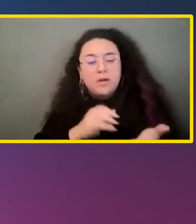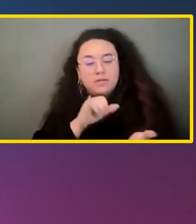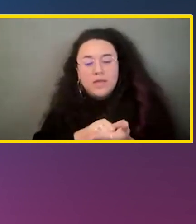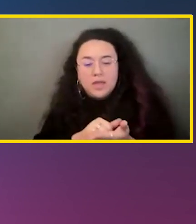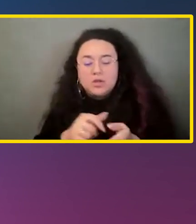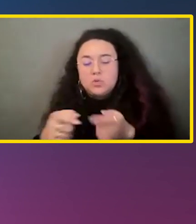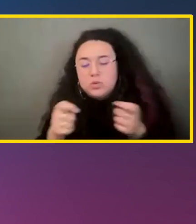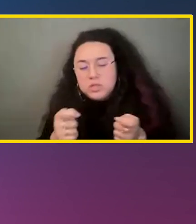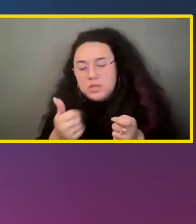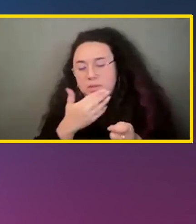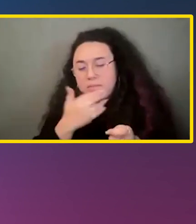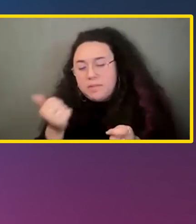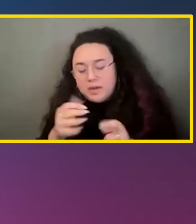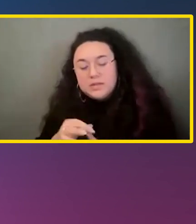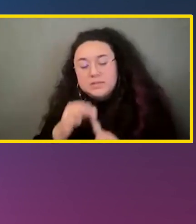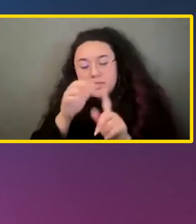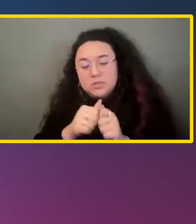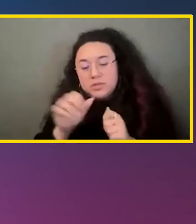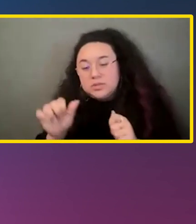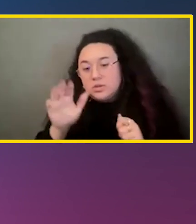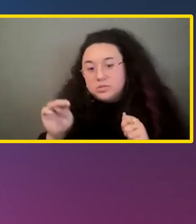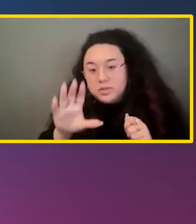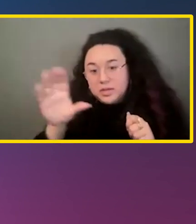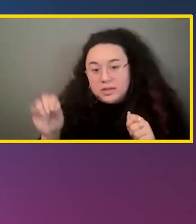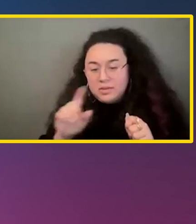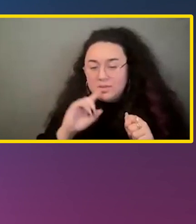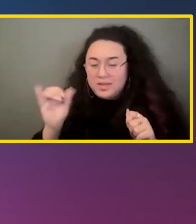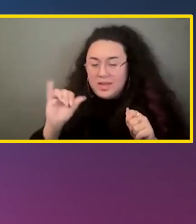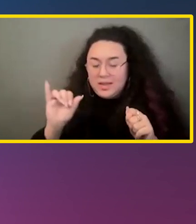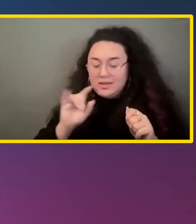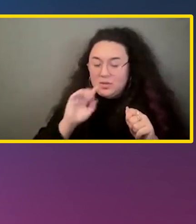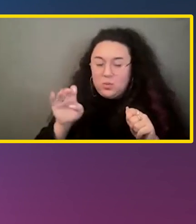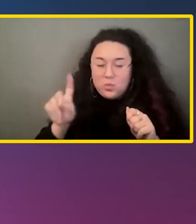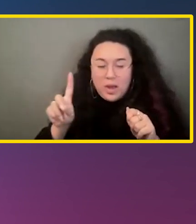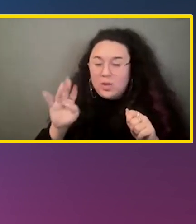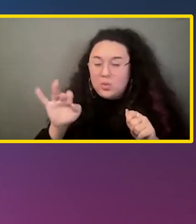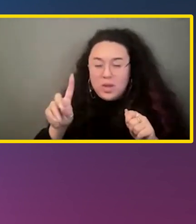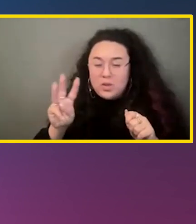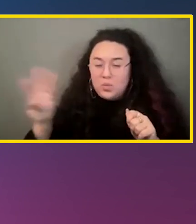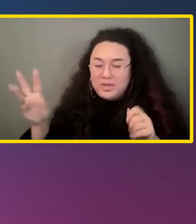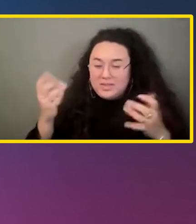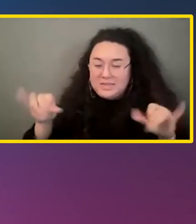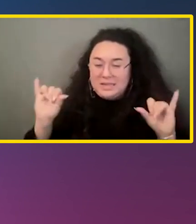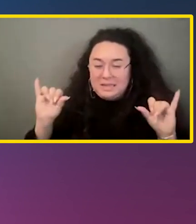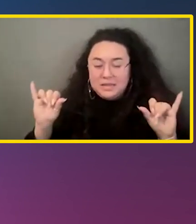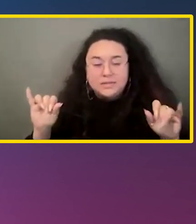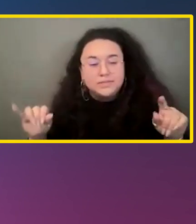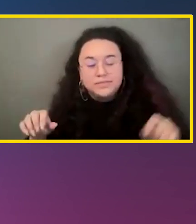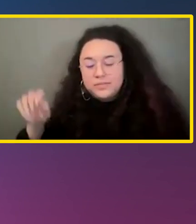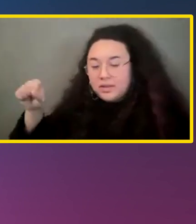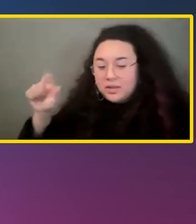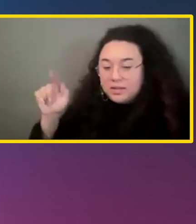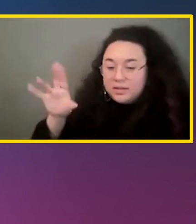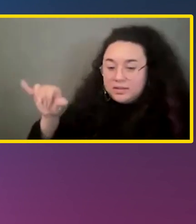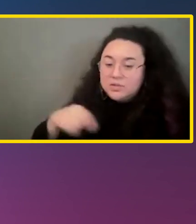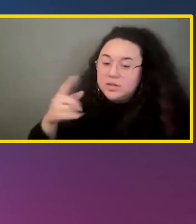regulated a little bit better, especially with social media companies, where it's pretty much like the wild, wild west still. Yes. This is Lindsey. You tell